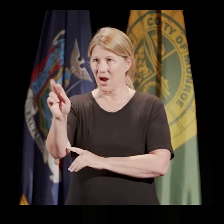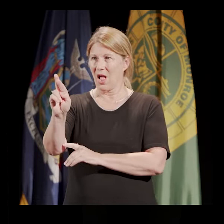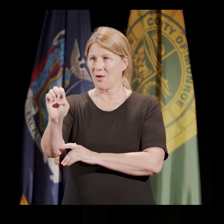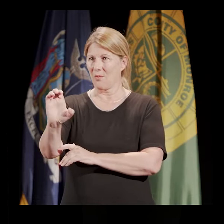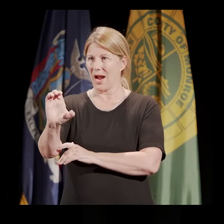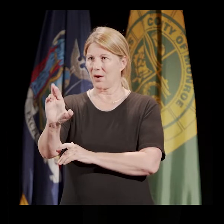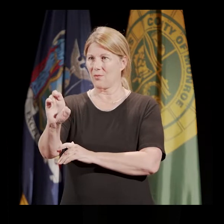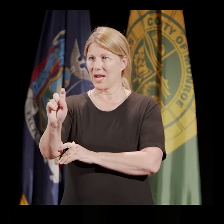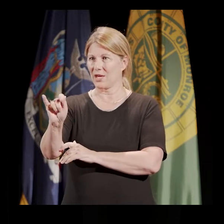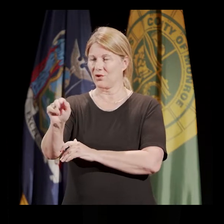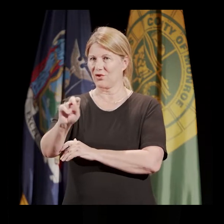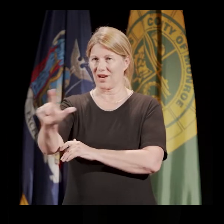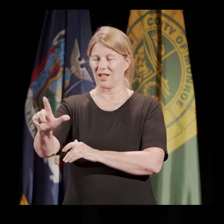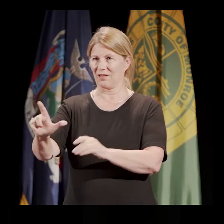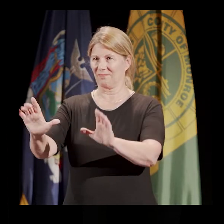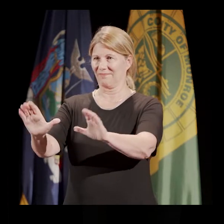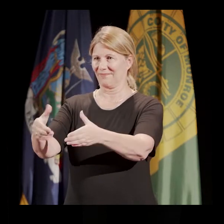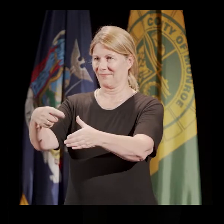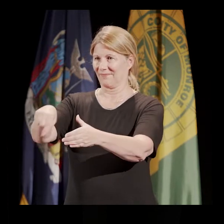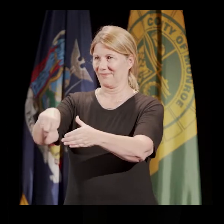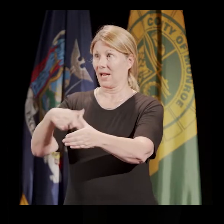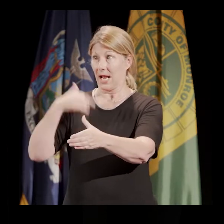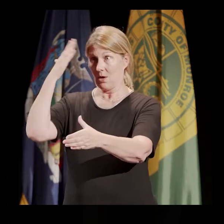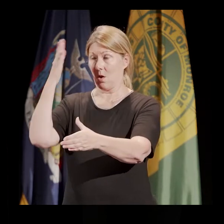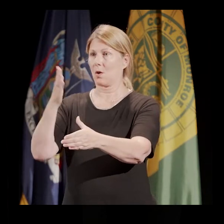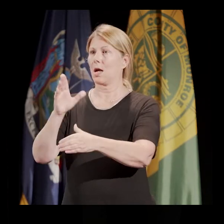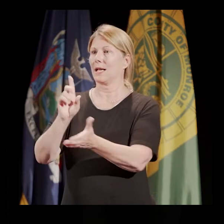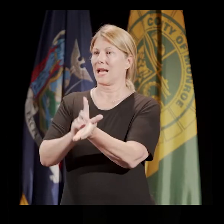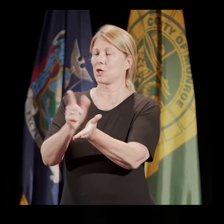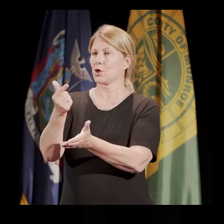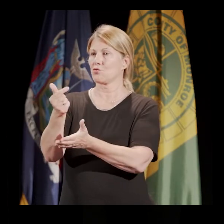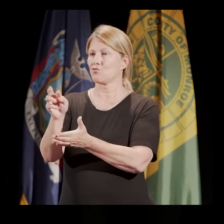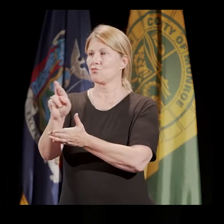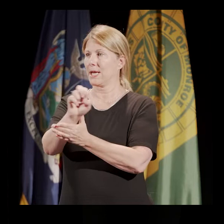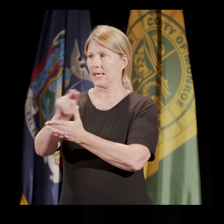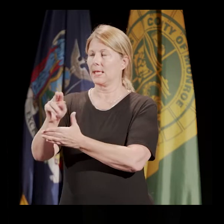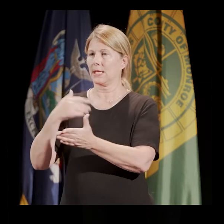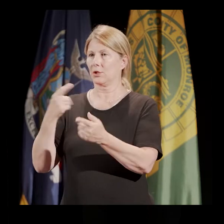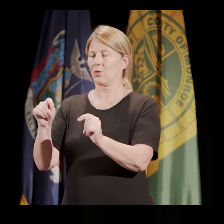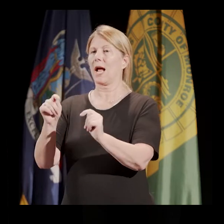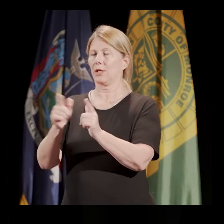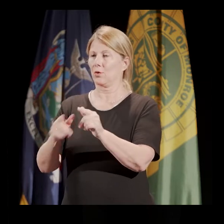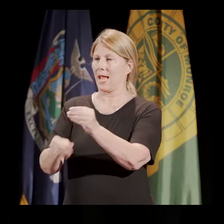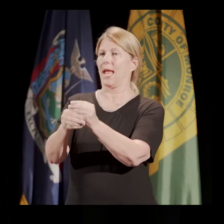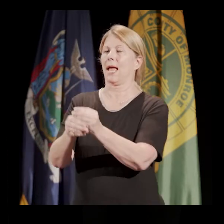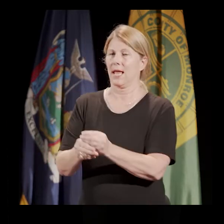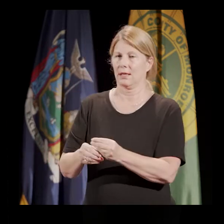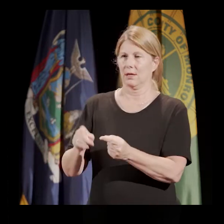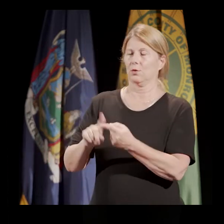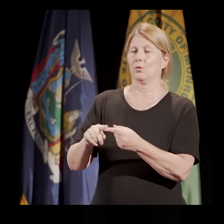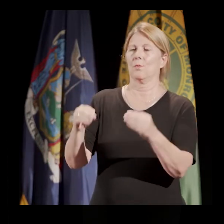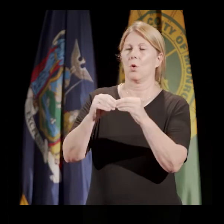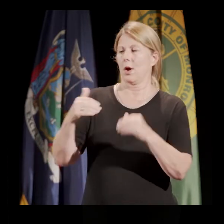life. And I know now Dr. Green is working to expand those opportunities for more youth. So that way more young people